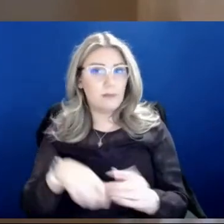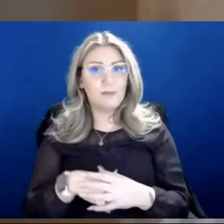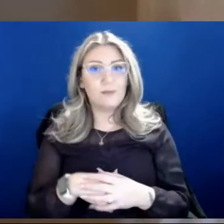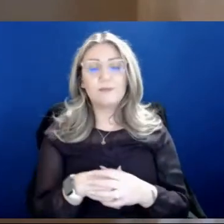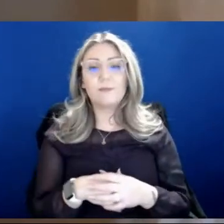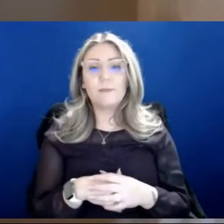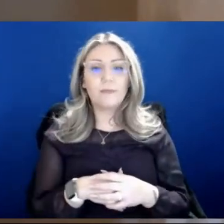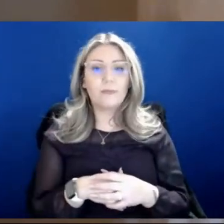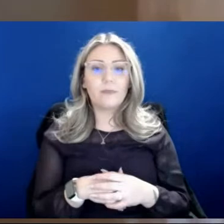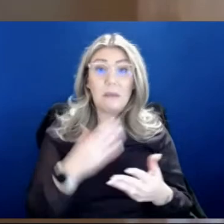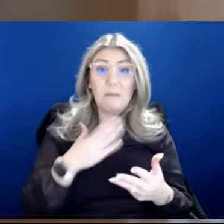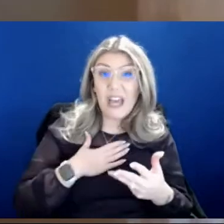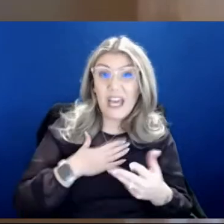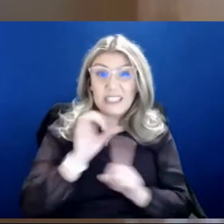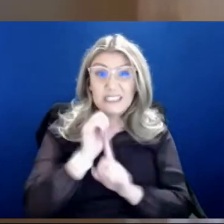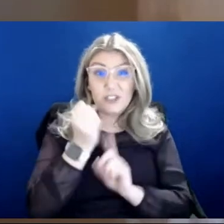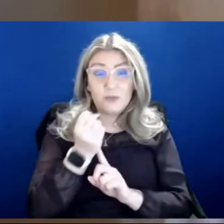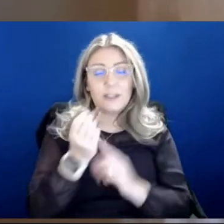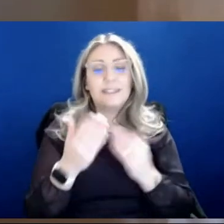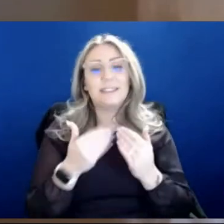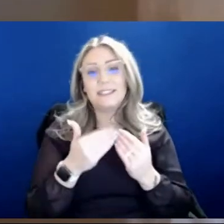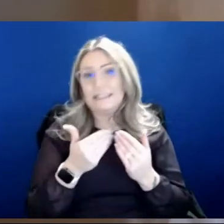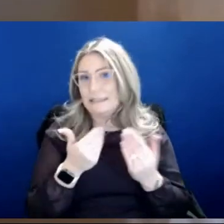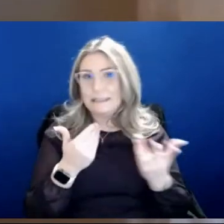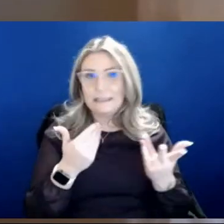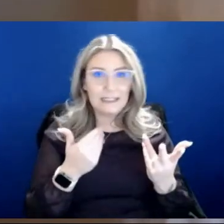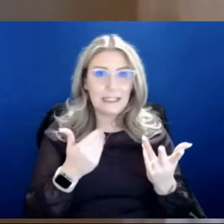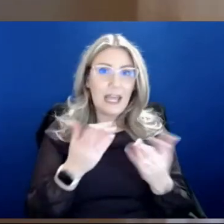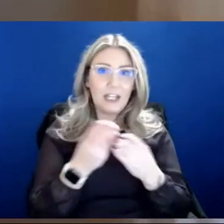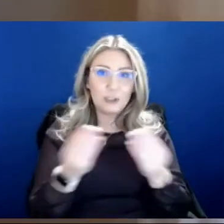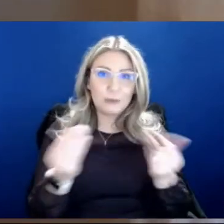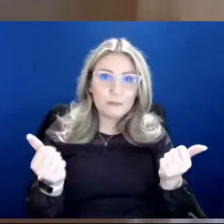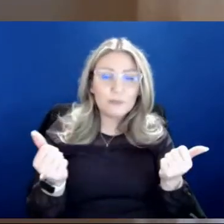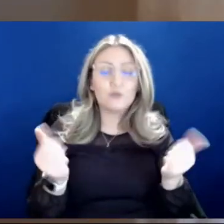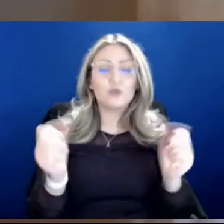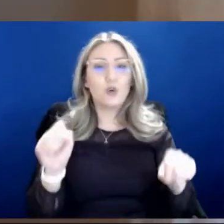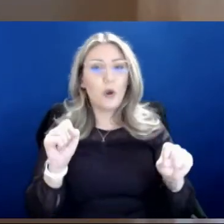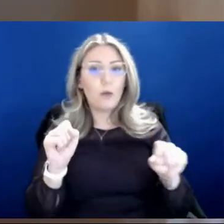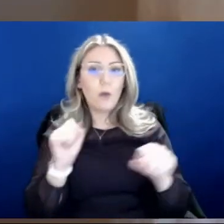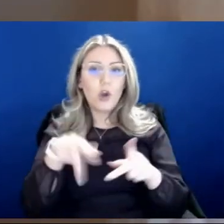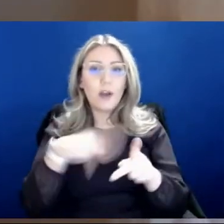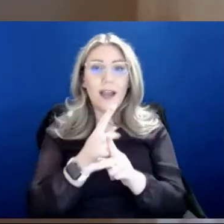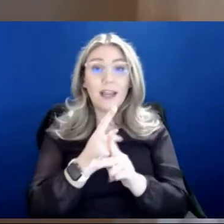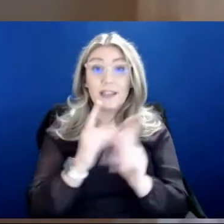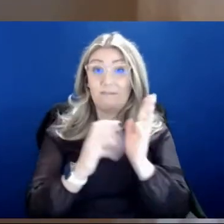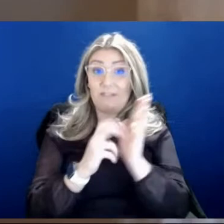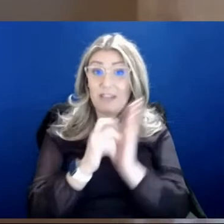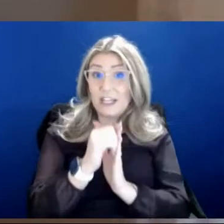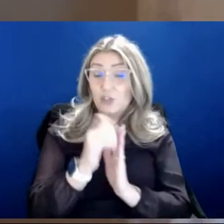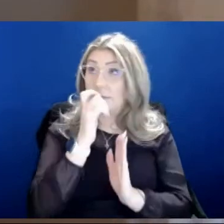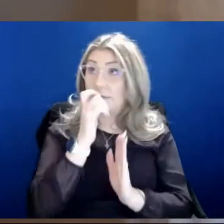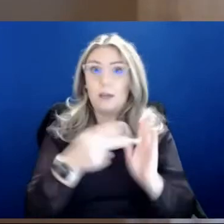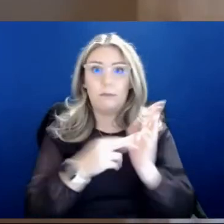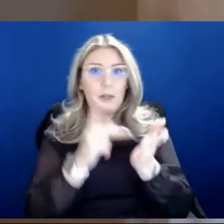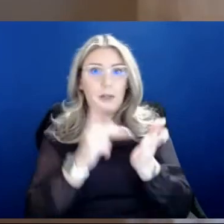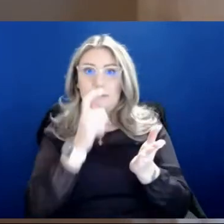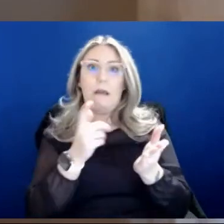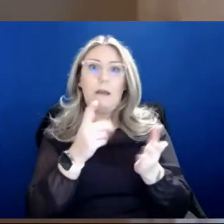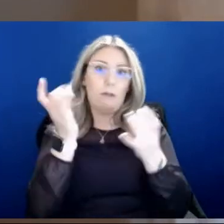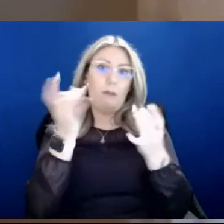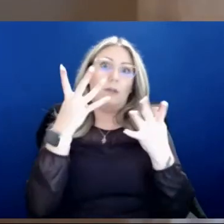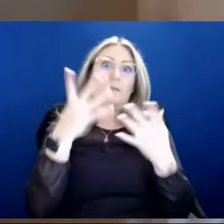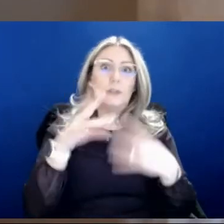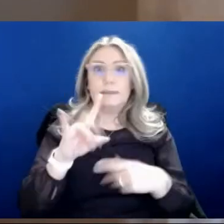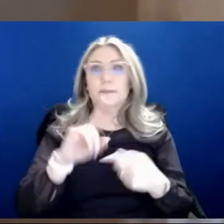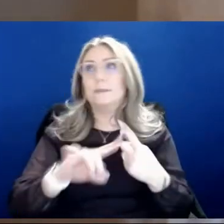Which in my case was very easy. I had a very curable form of cancer. It didn't mean that it wasn't an awful, 7-8 months